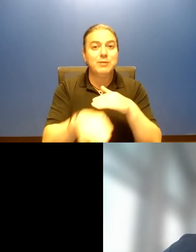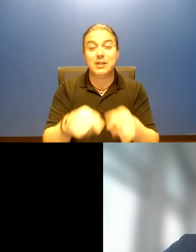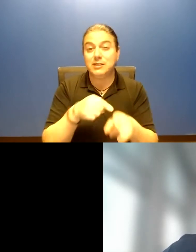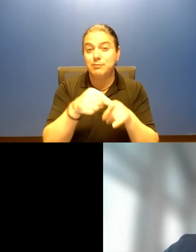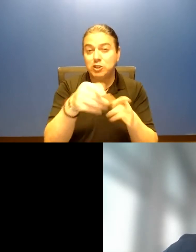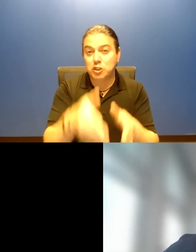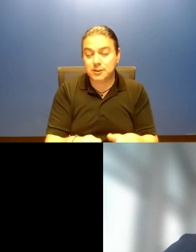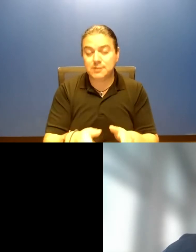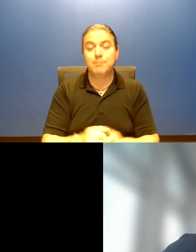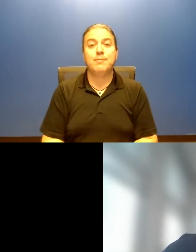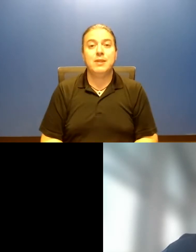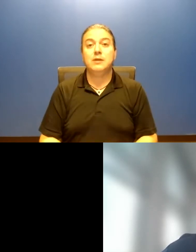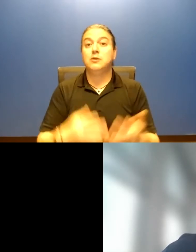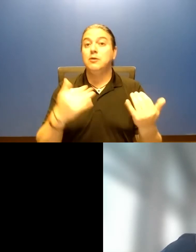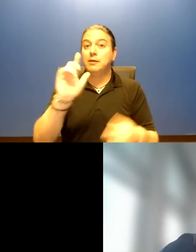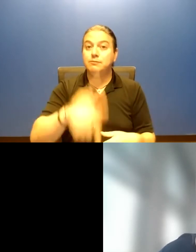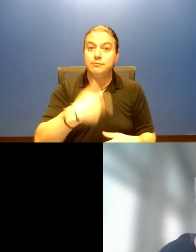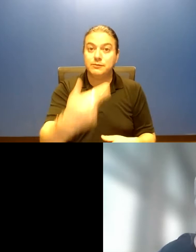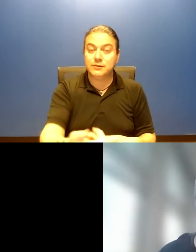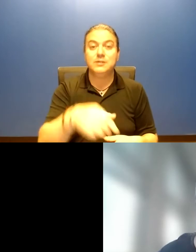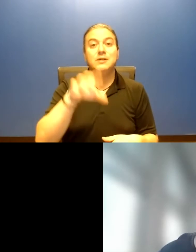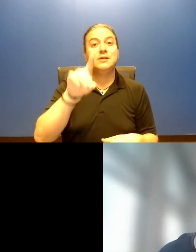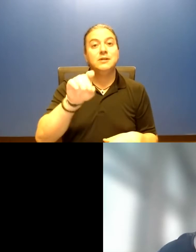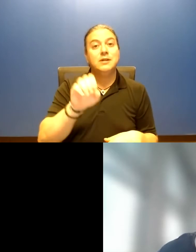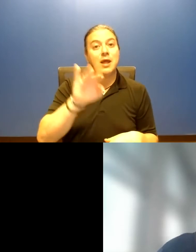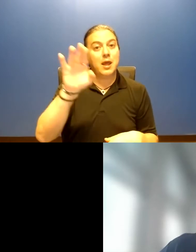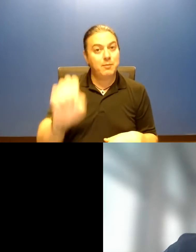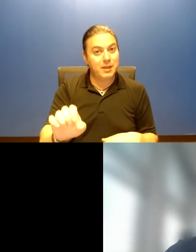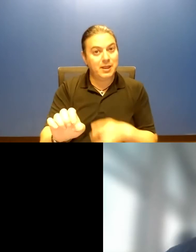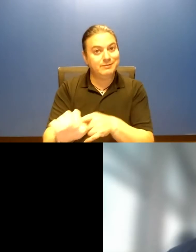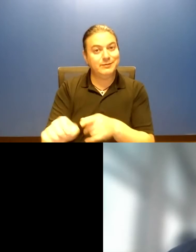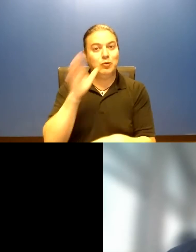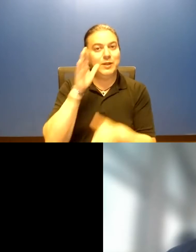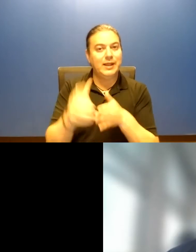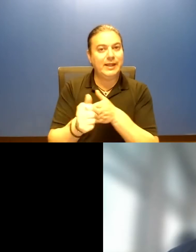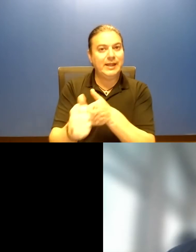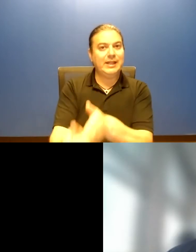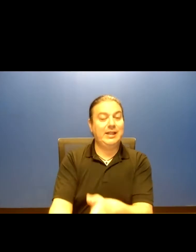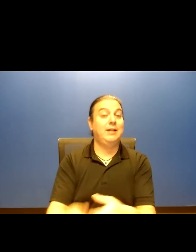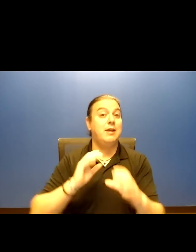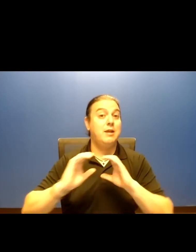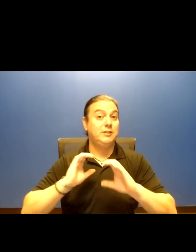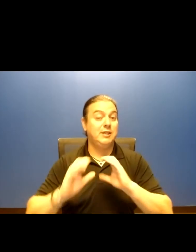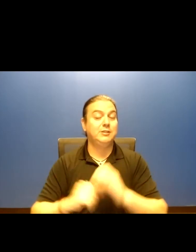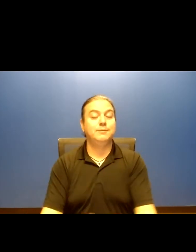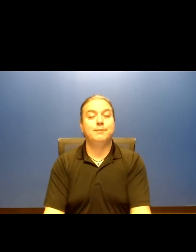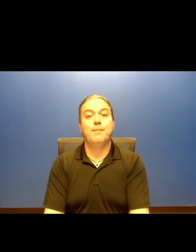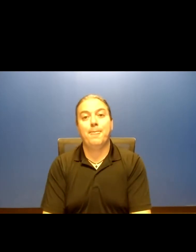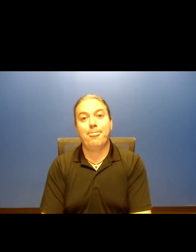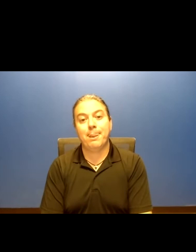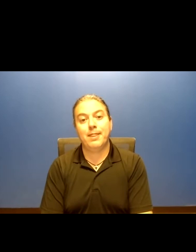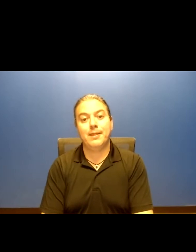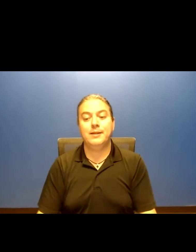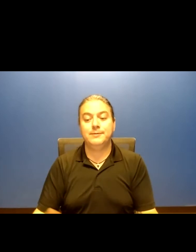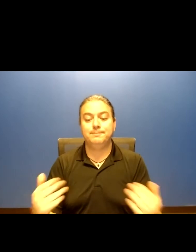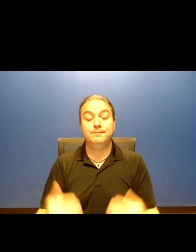off to Debbie to guide us through the conversation. Well, thank you, Jane. And I am